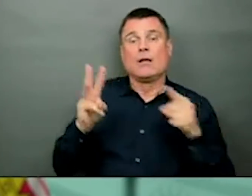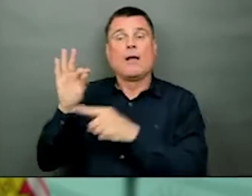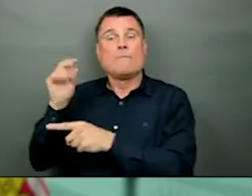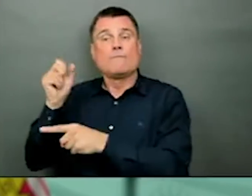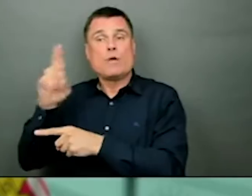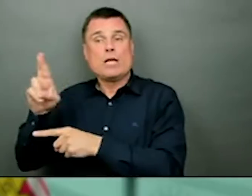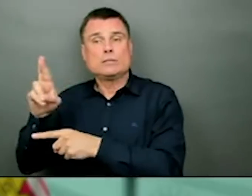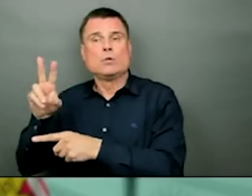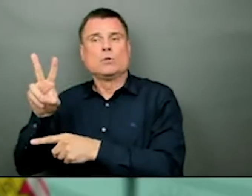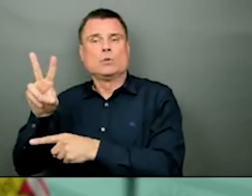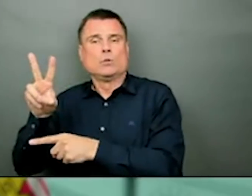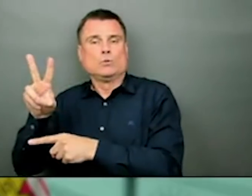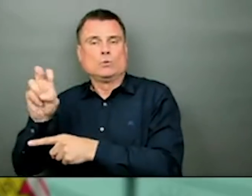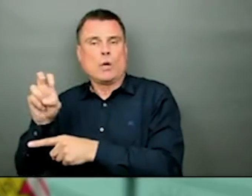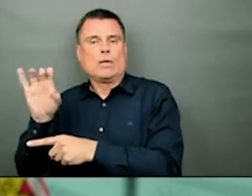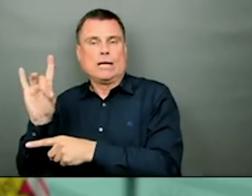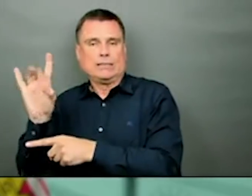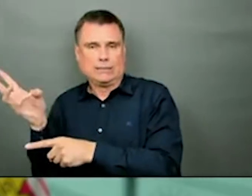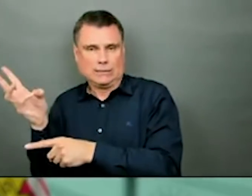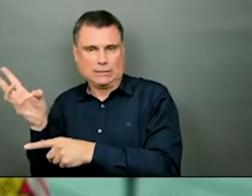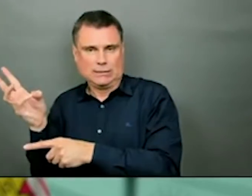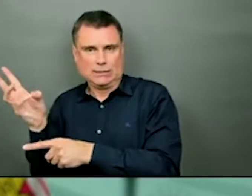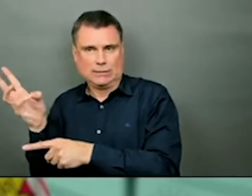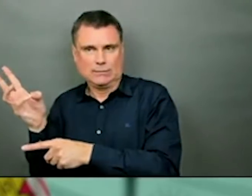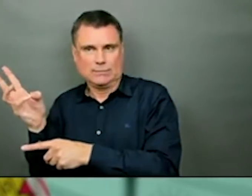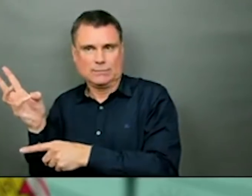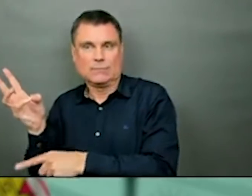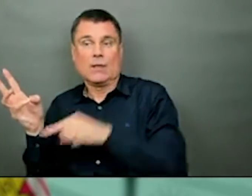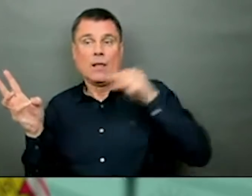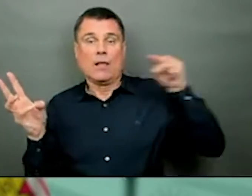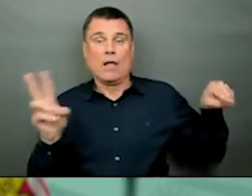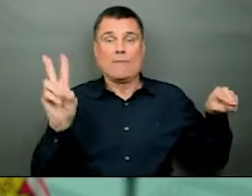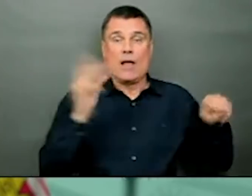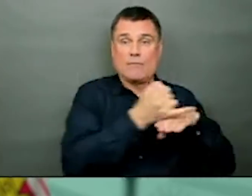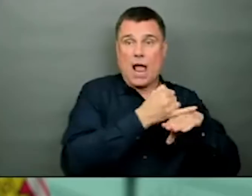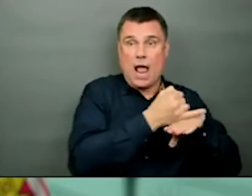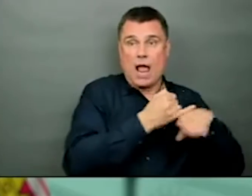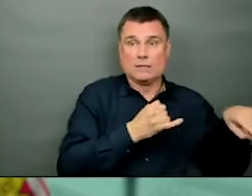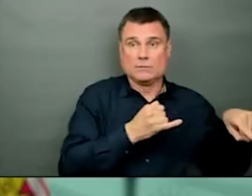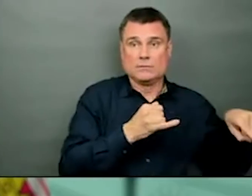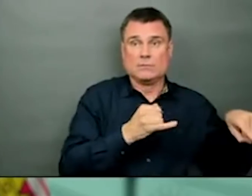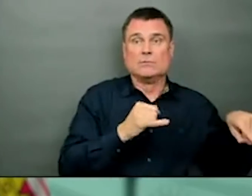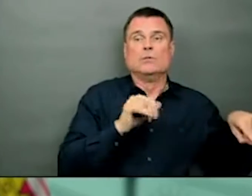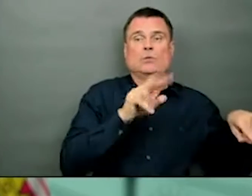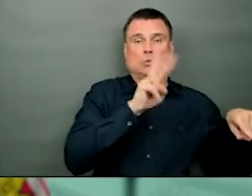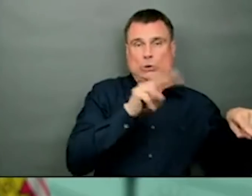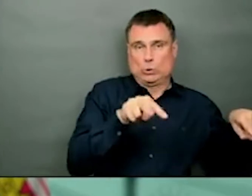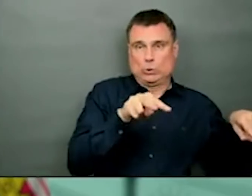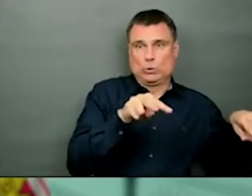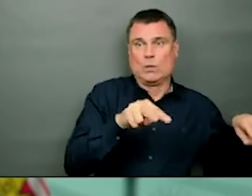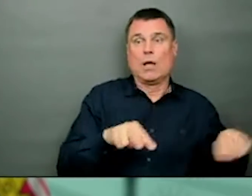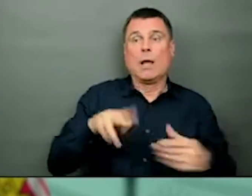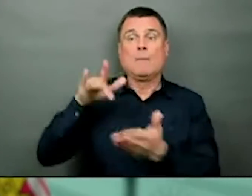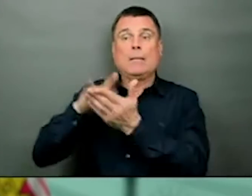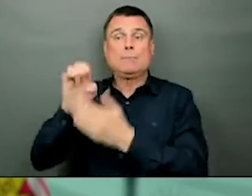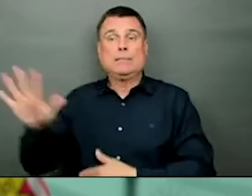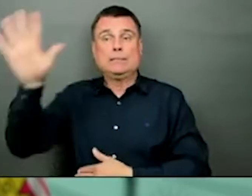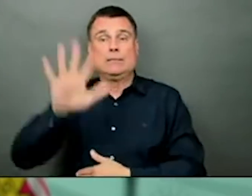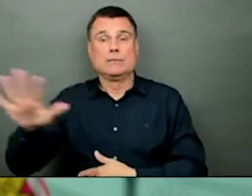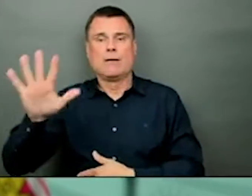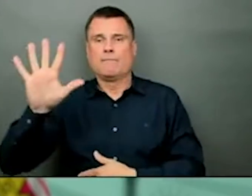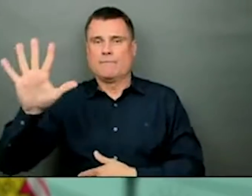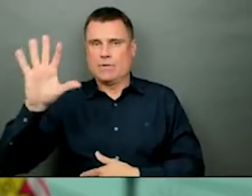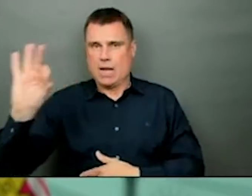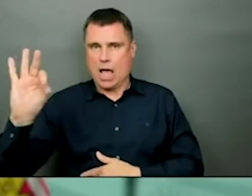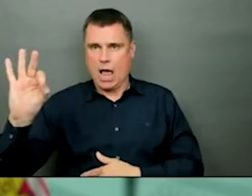Island, 59 in Interior Health, 25 in Northern Health, and there were no cases in the past 24 hours or since the last